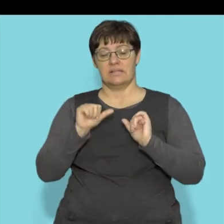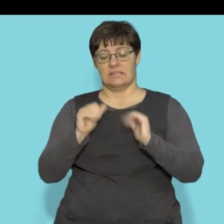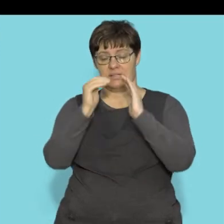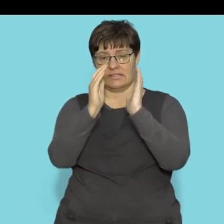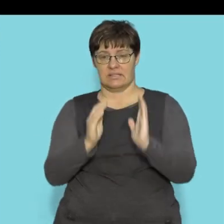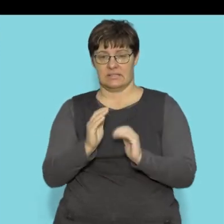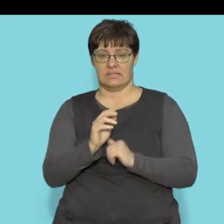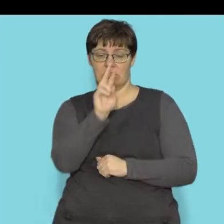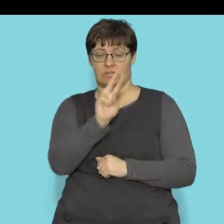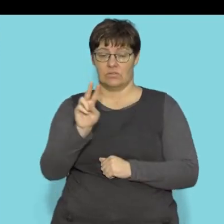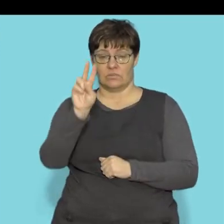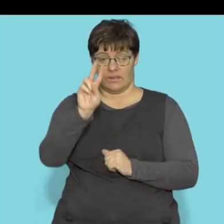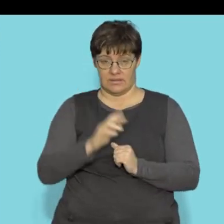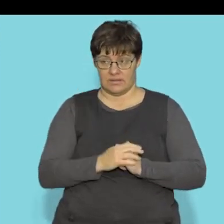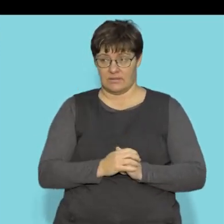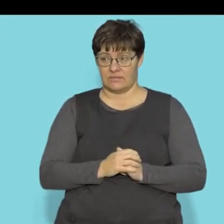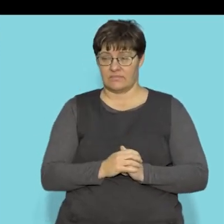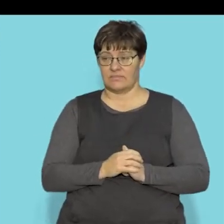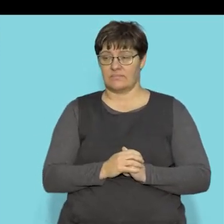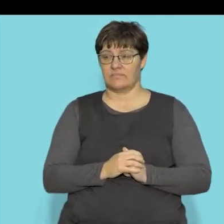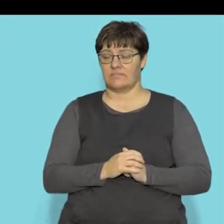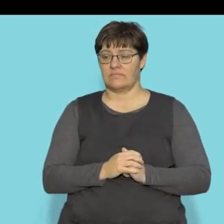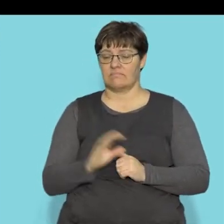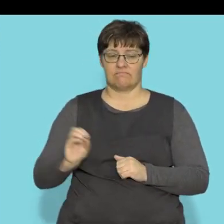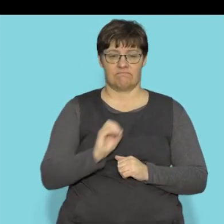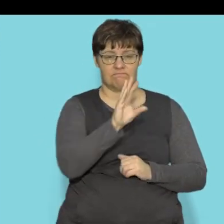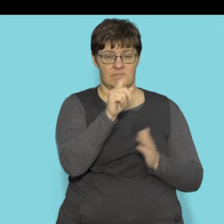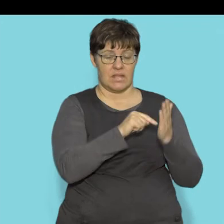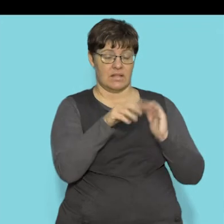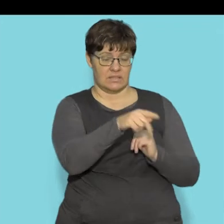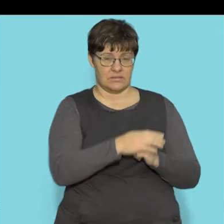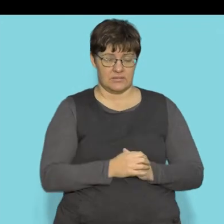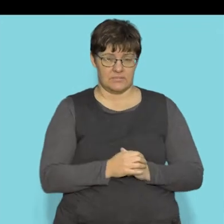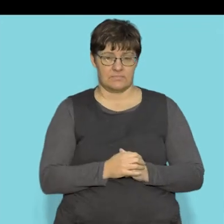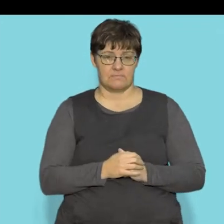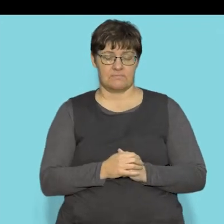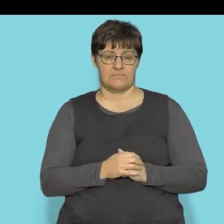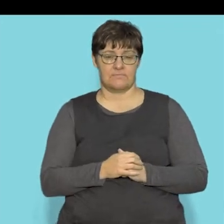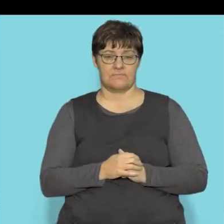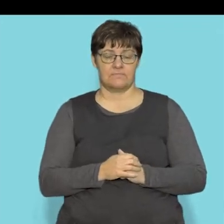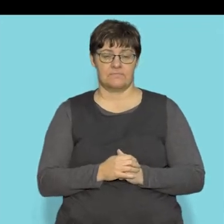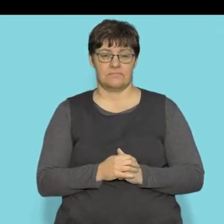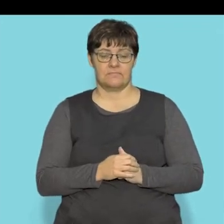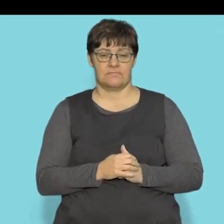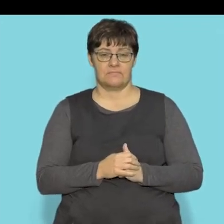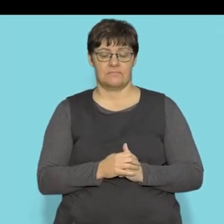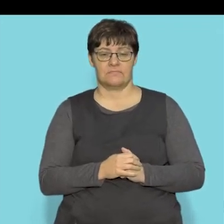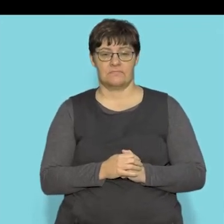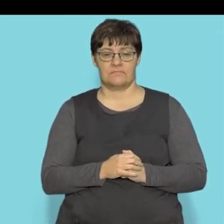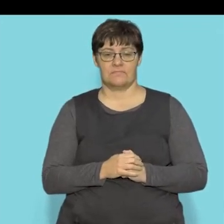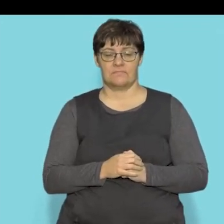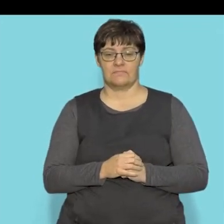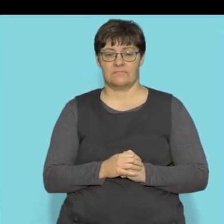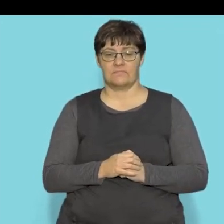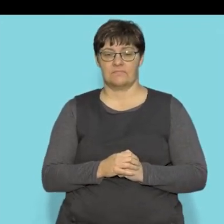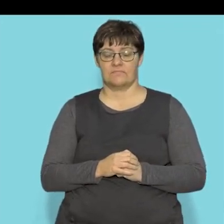my radius squared. So let's pop this into my calculator. So it is